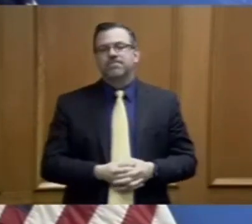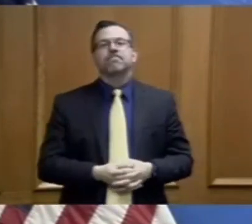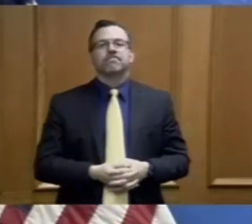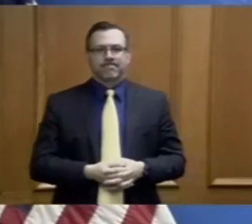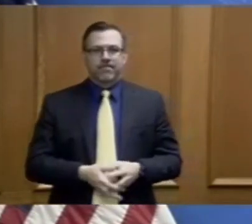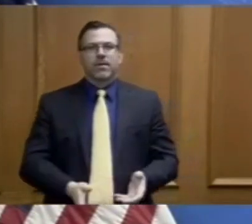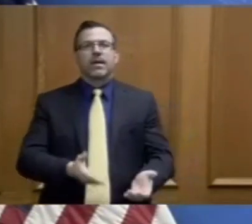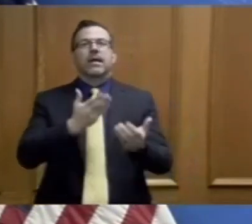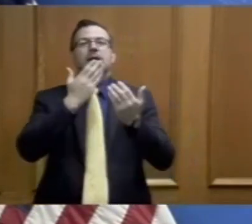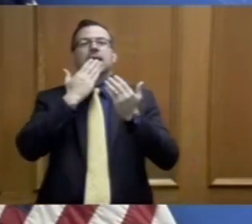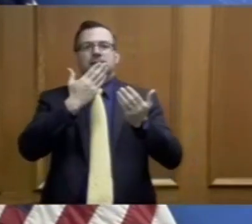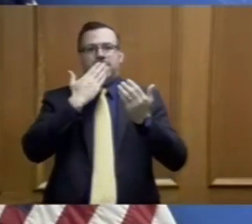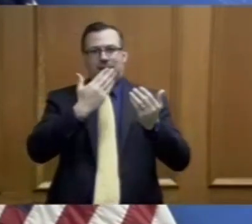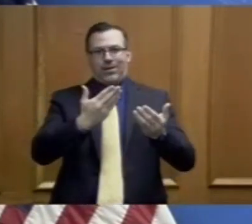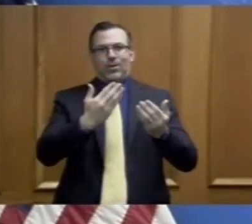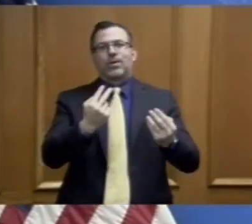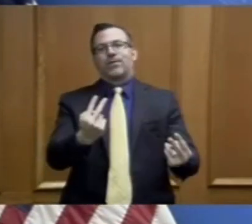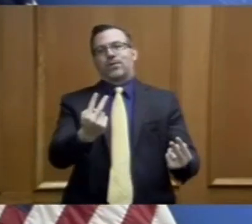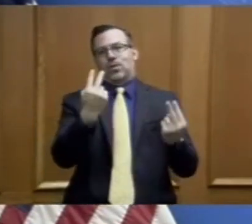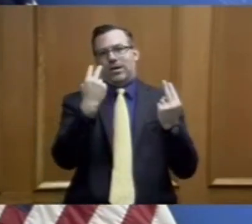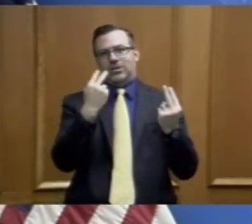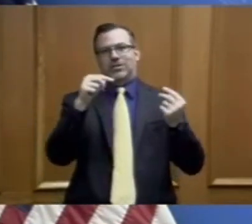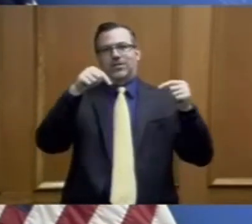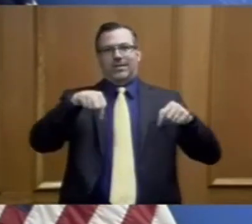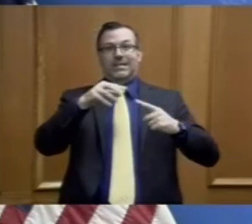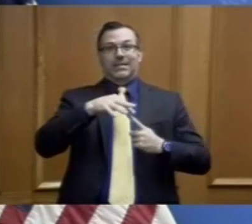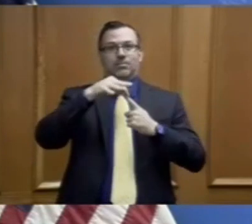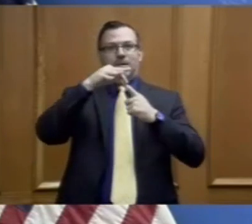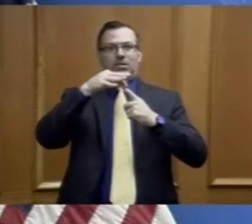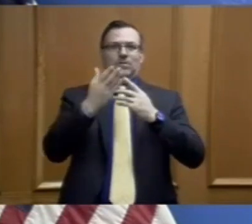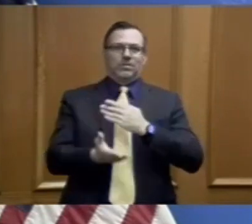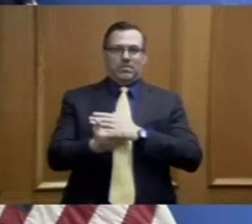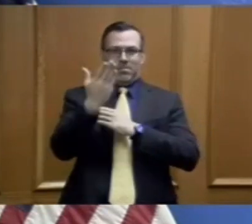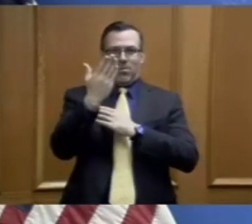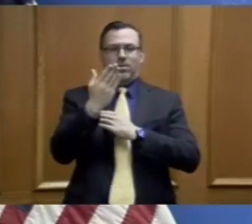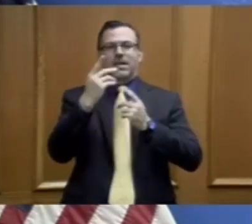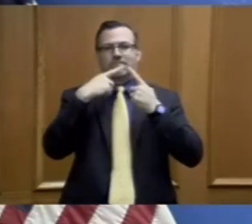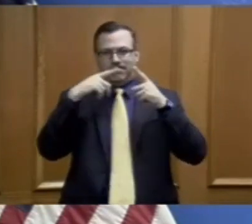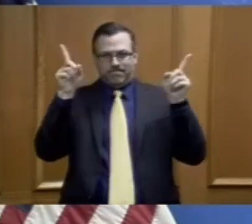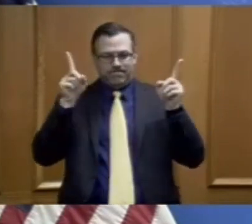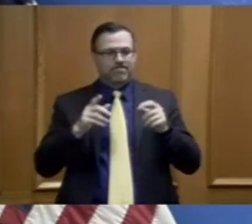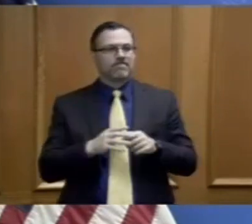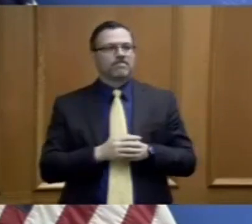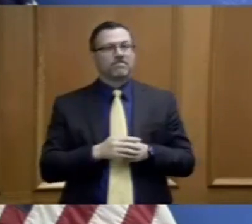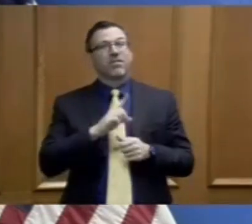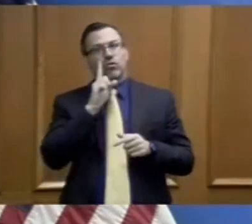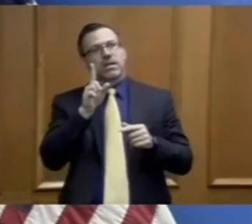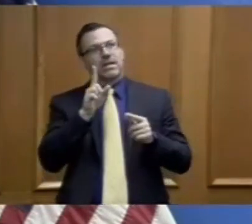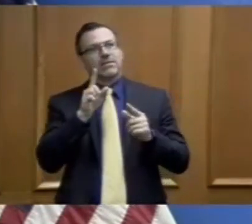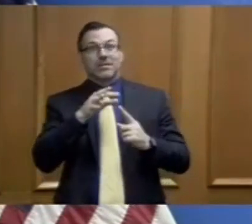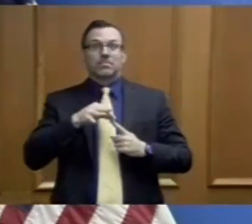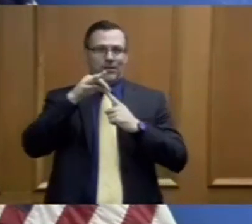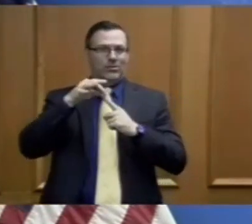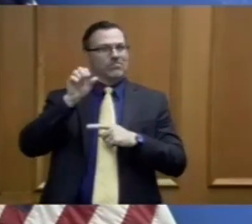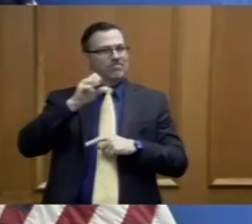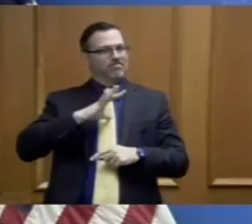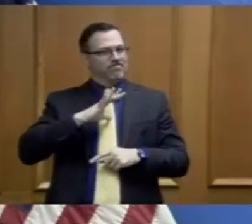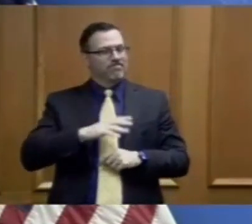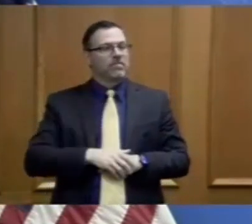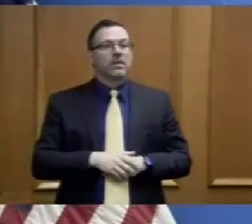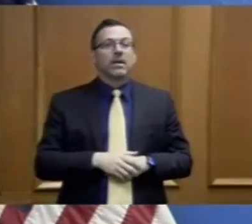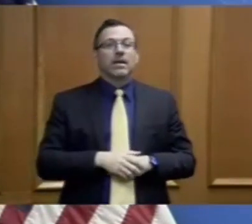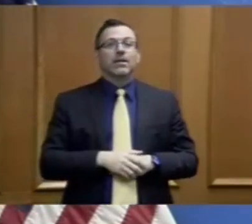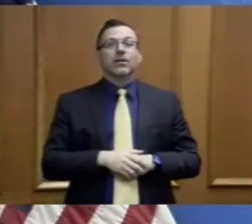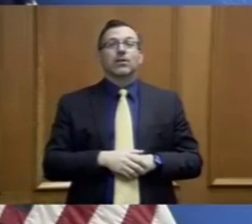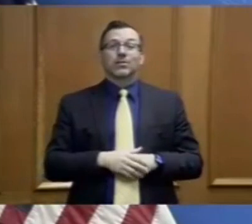Thanks for joining us for this special morning briefing, a very special briefing indeed, because it is the